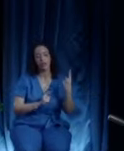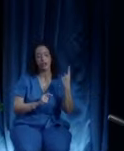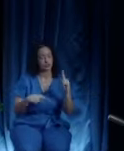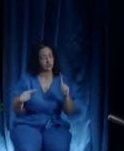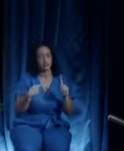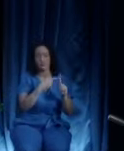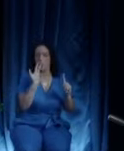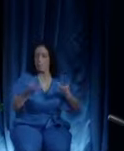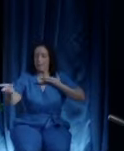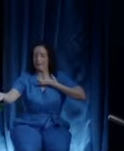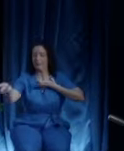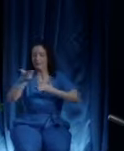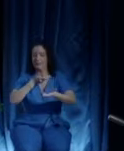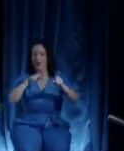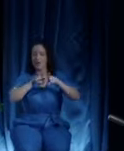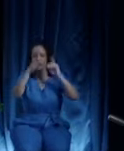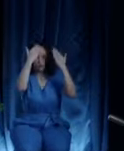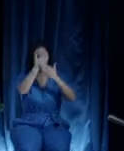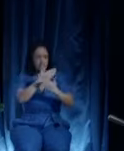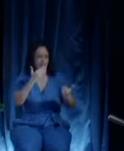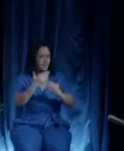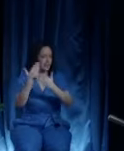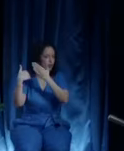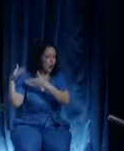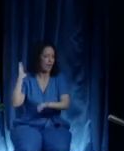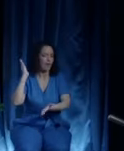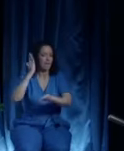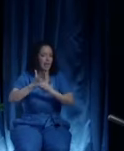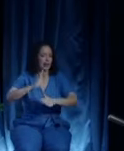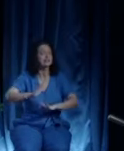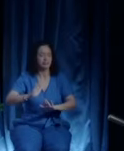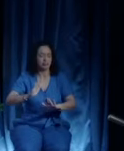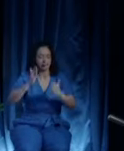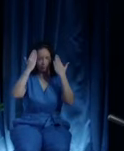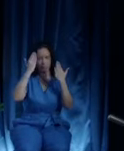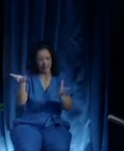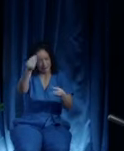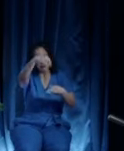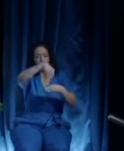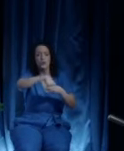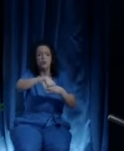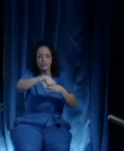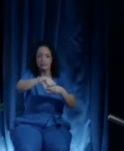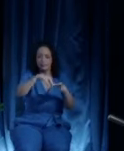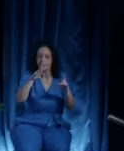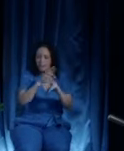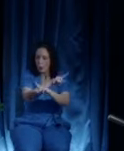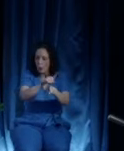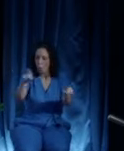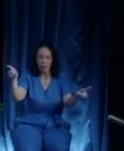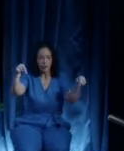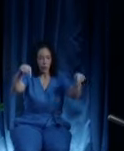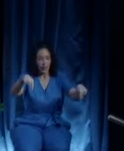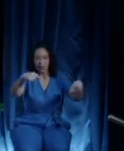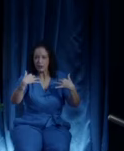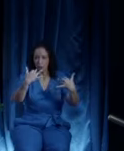that. But I have tried to respect historical fact enough that I hope all of you who are in this audience won't be